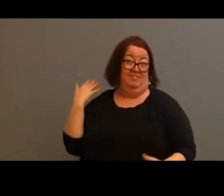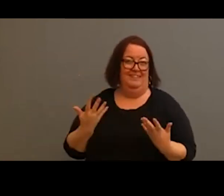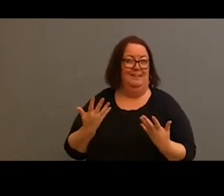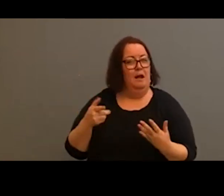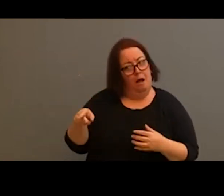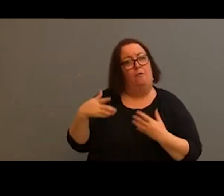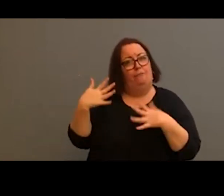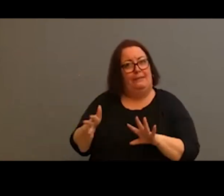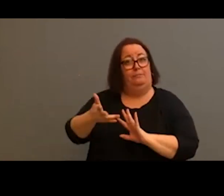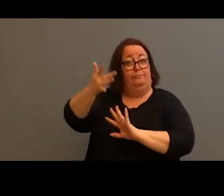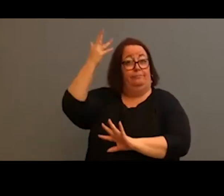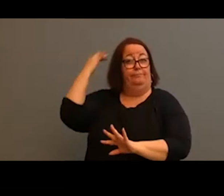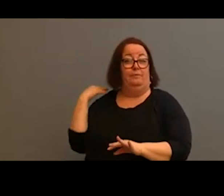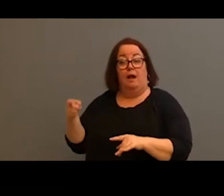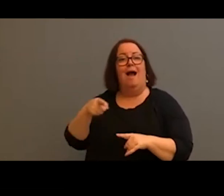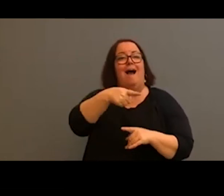of universal design.